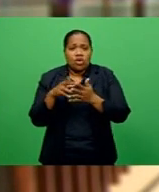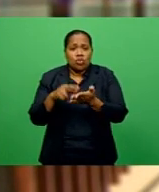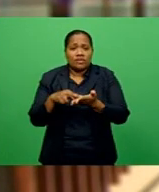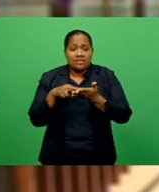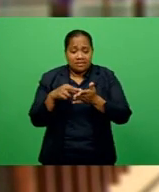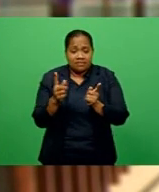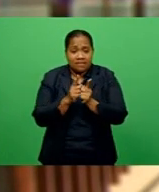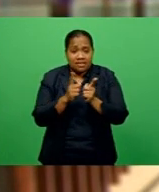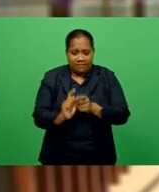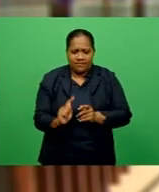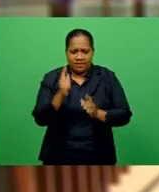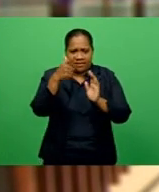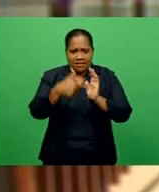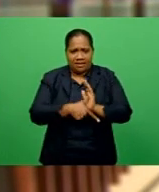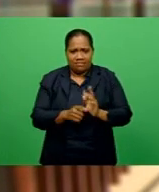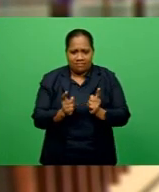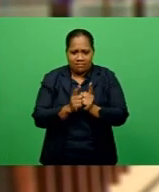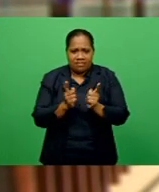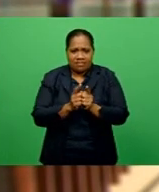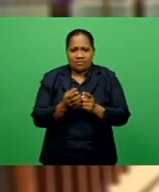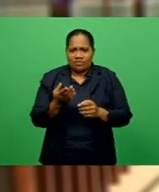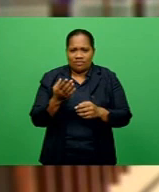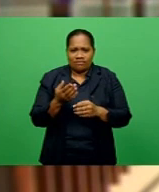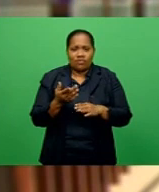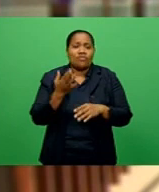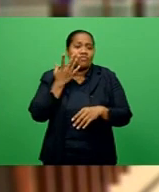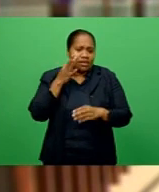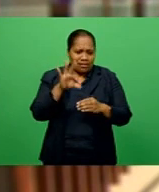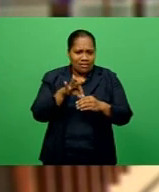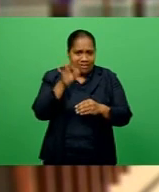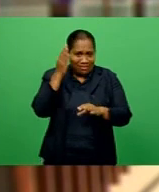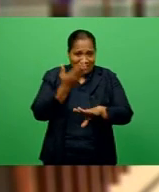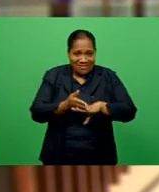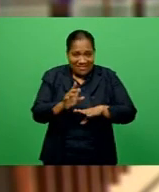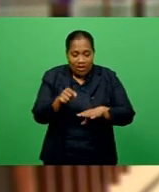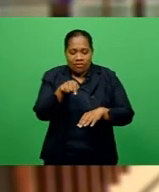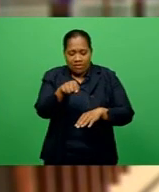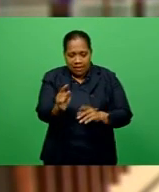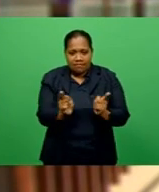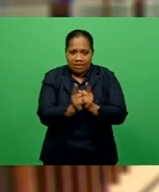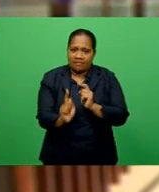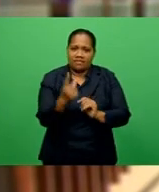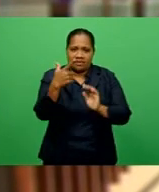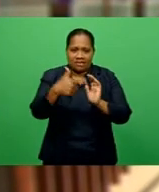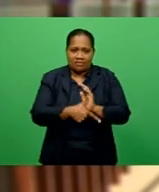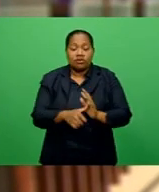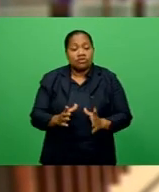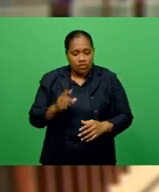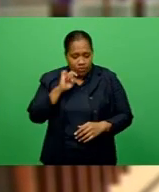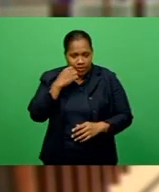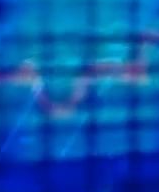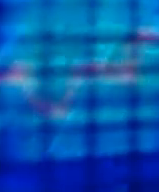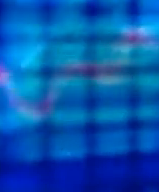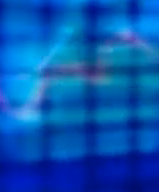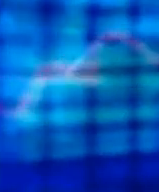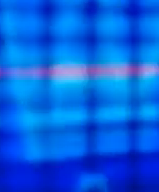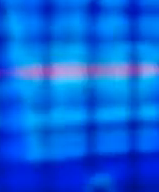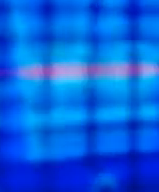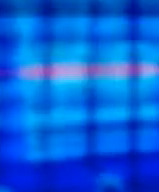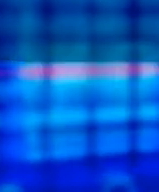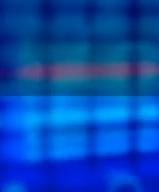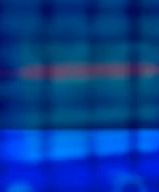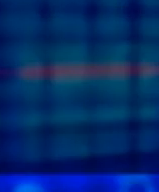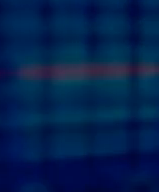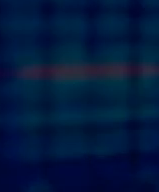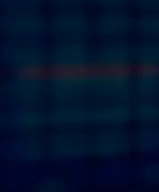meet for the first time since the US presidential elections. And HFC Bank will keep you updated as it happens. Vinaka. Here